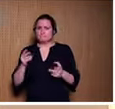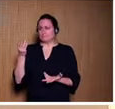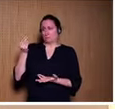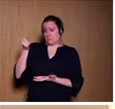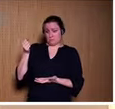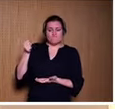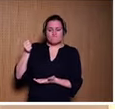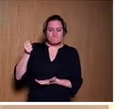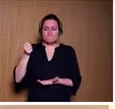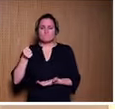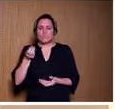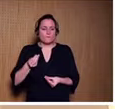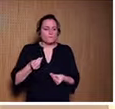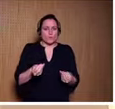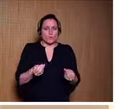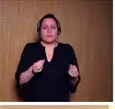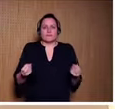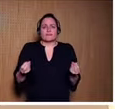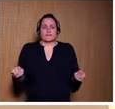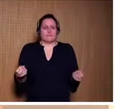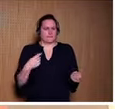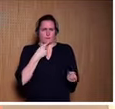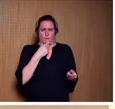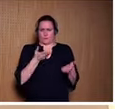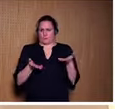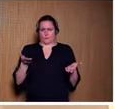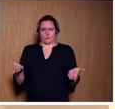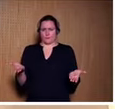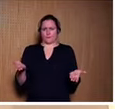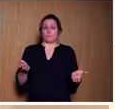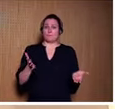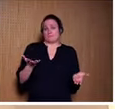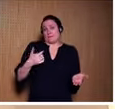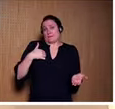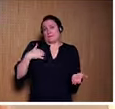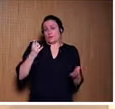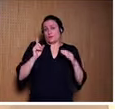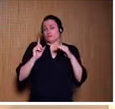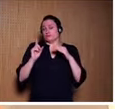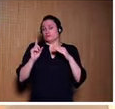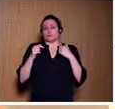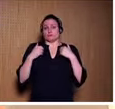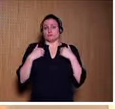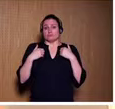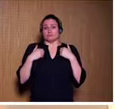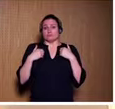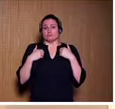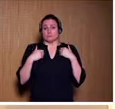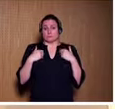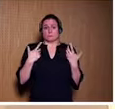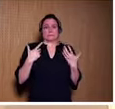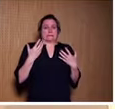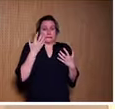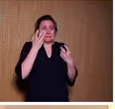for. When we have to go out and fund a pushback to the pushback, so to